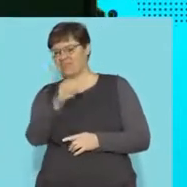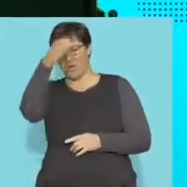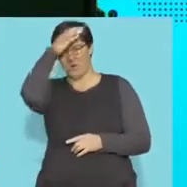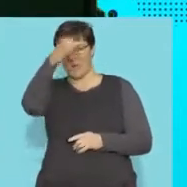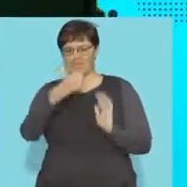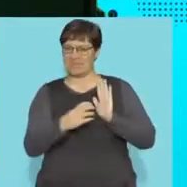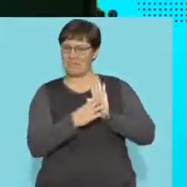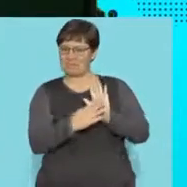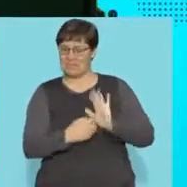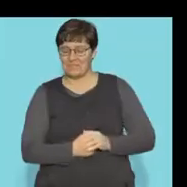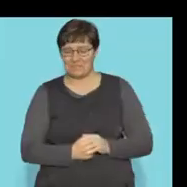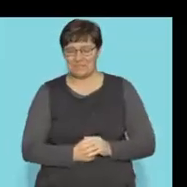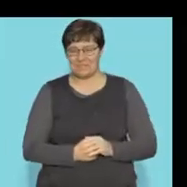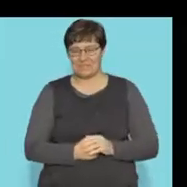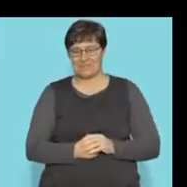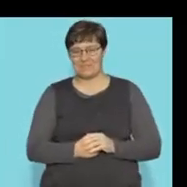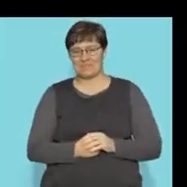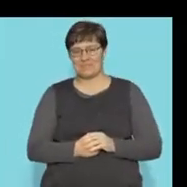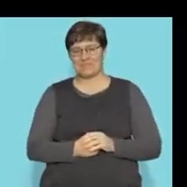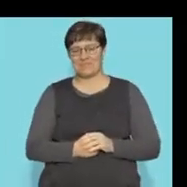for today.